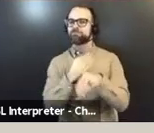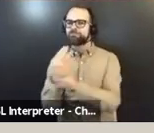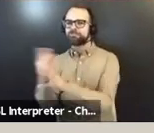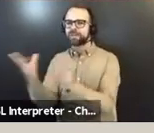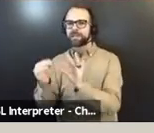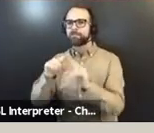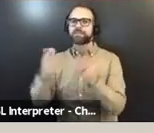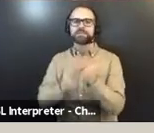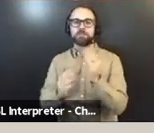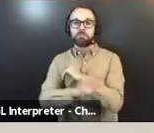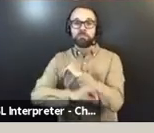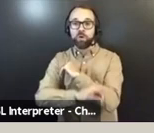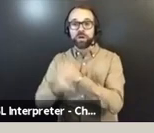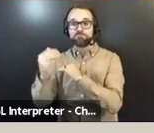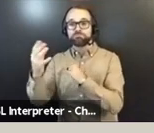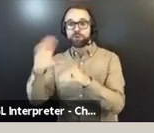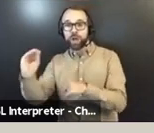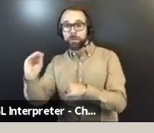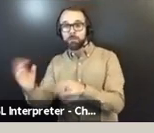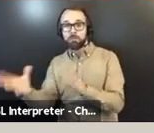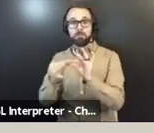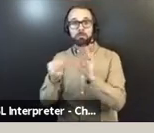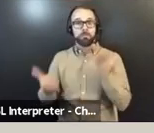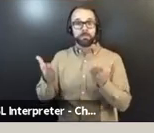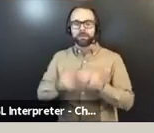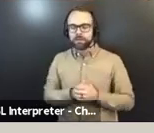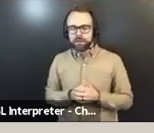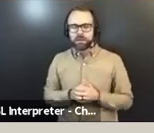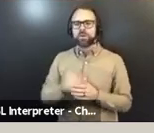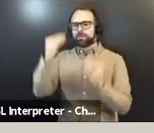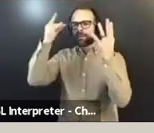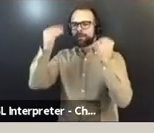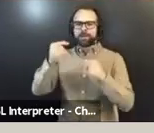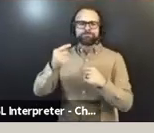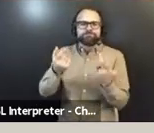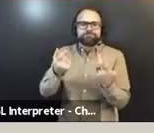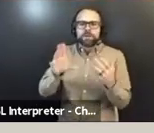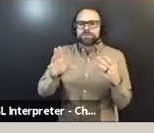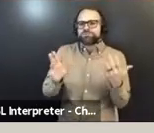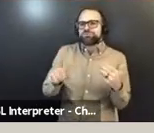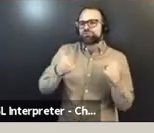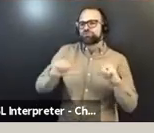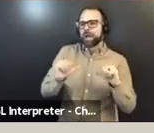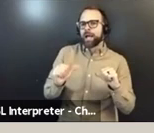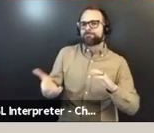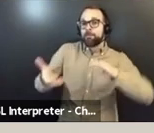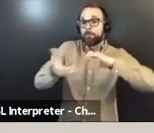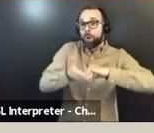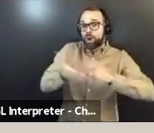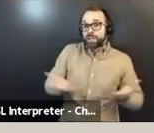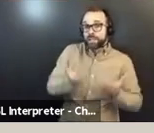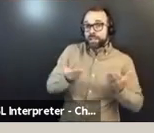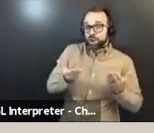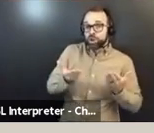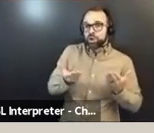few foreign-owned companies that come here. So sometimes you might want to think about either getting the residency or getting a partner to make sure it's